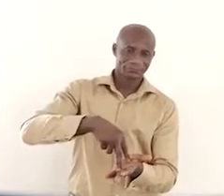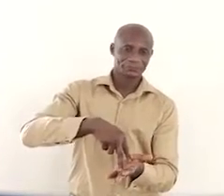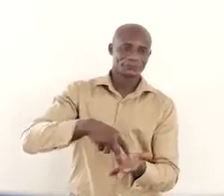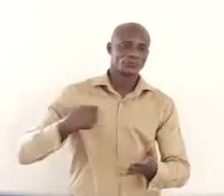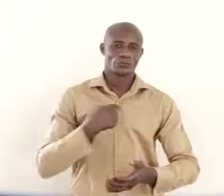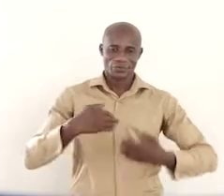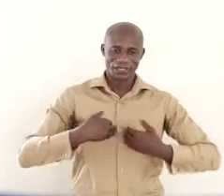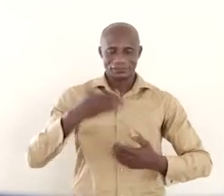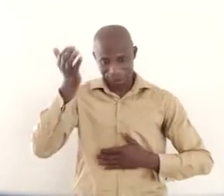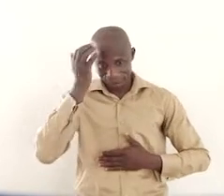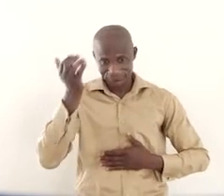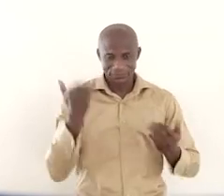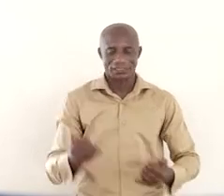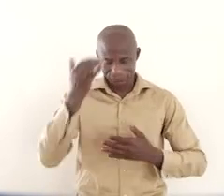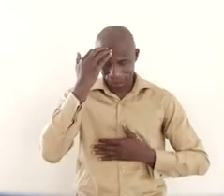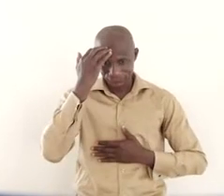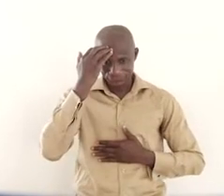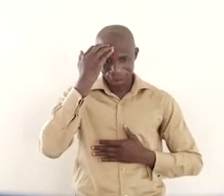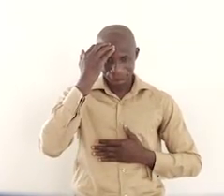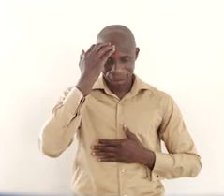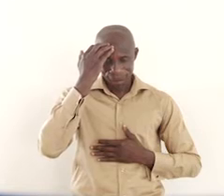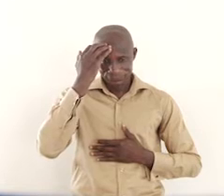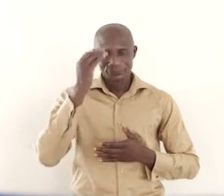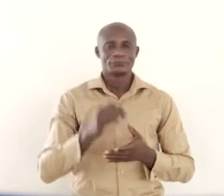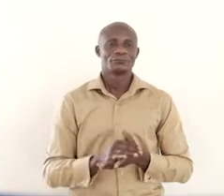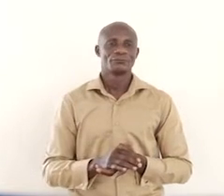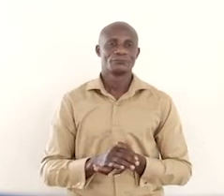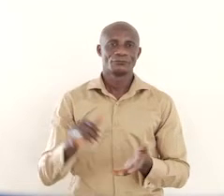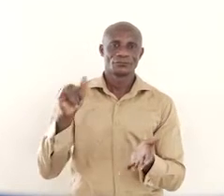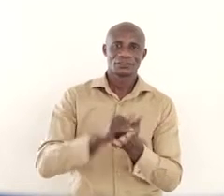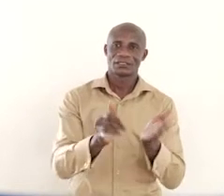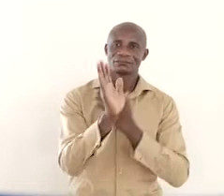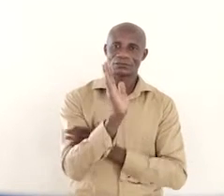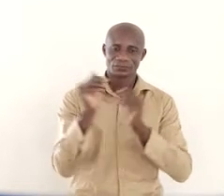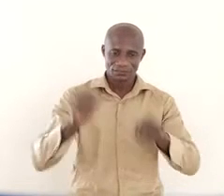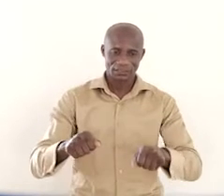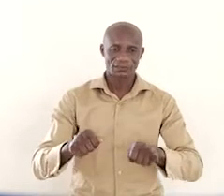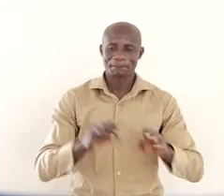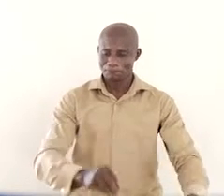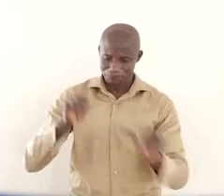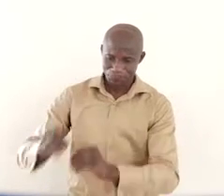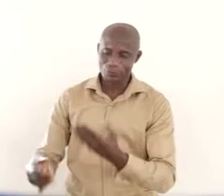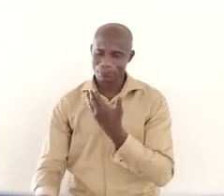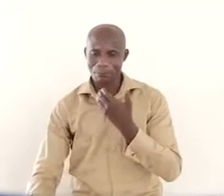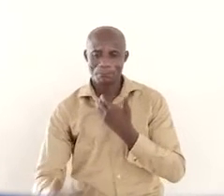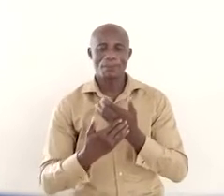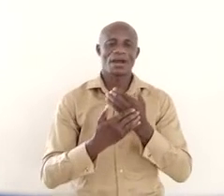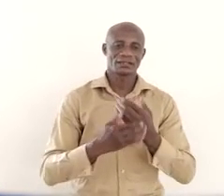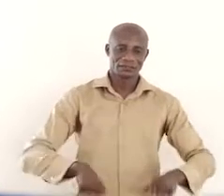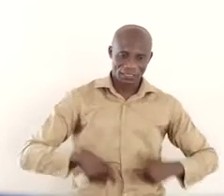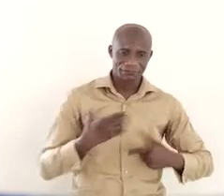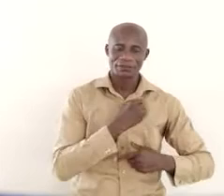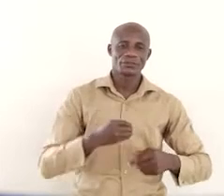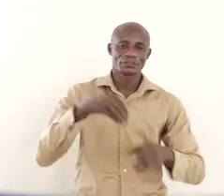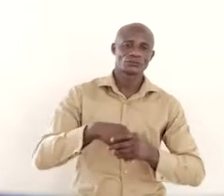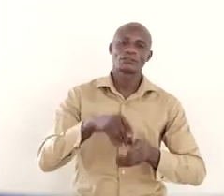resurrection, we now know, can you read, that God can put back life and